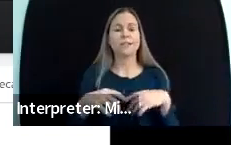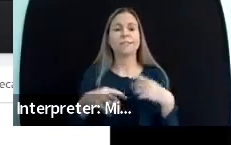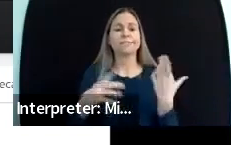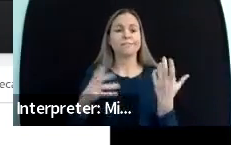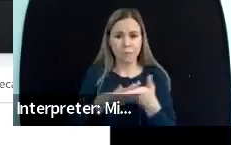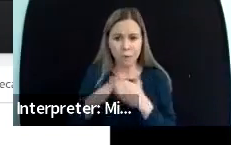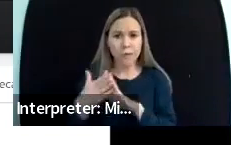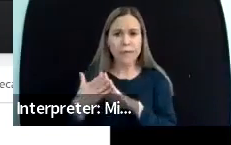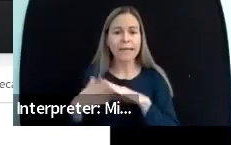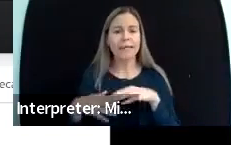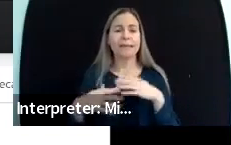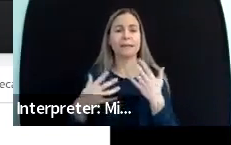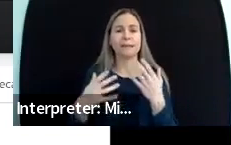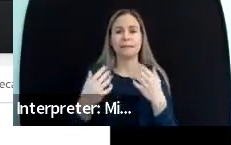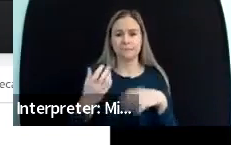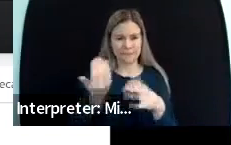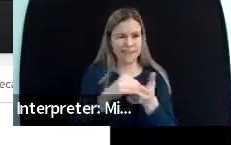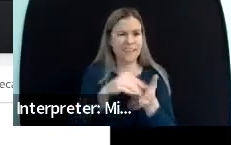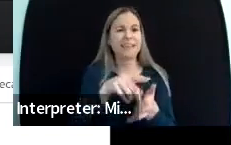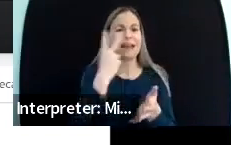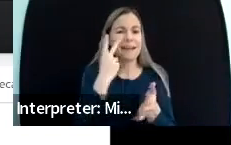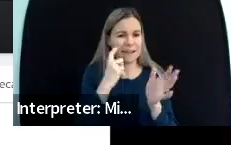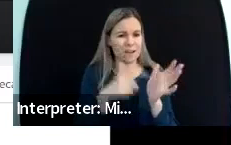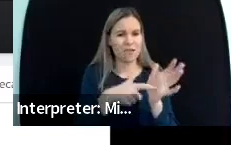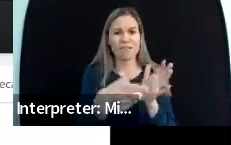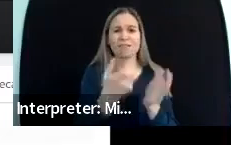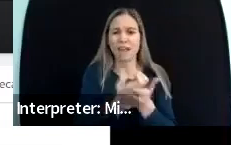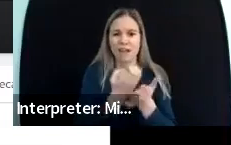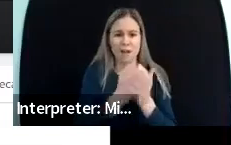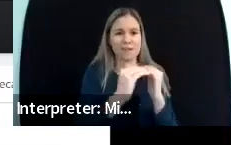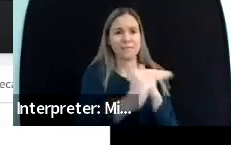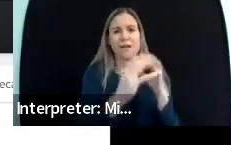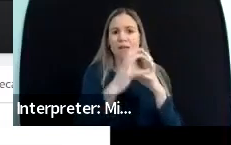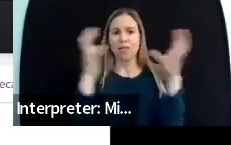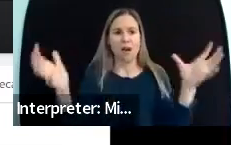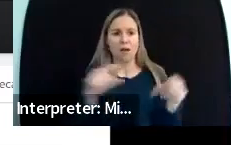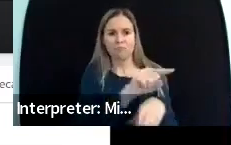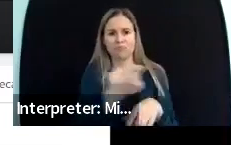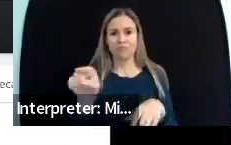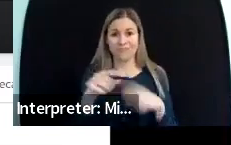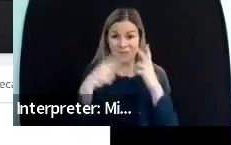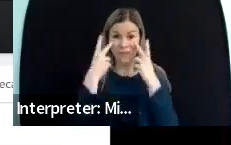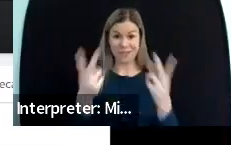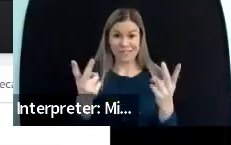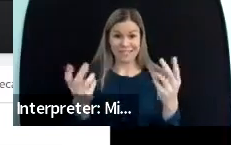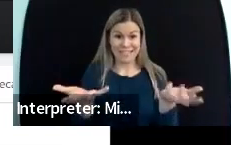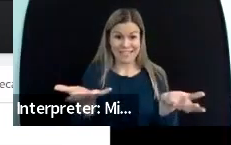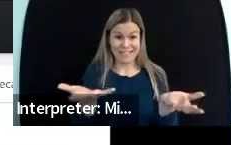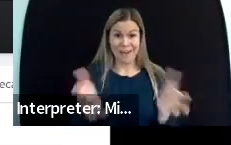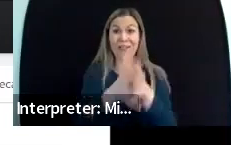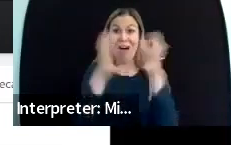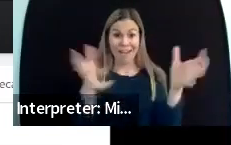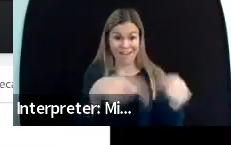community, economic stability. Absolutely. Okay. So, I mean, I think what we can see here is everything, a lot of them are coming